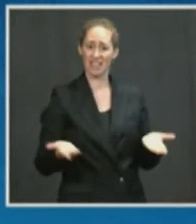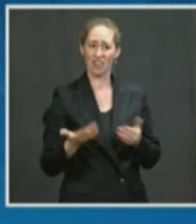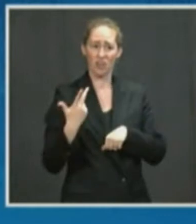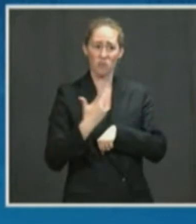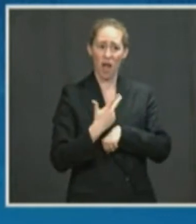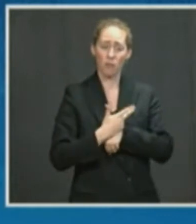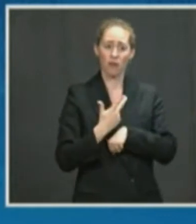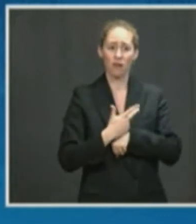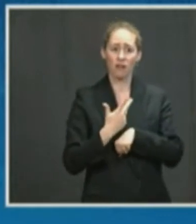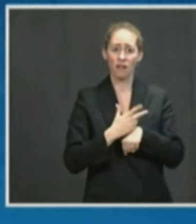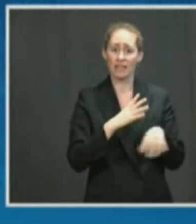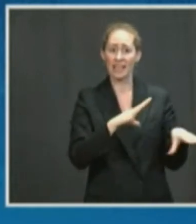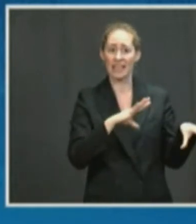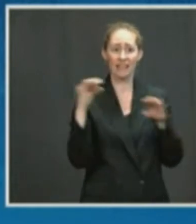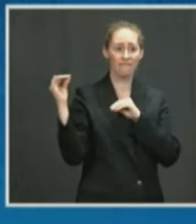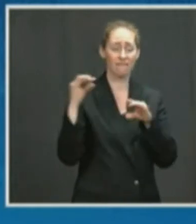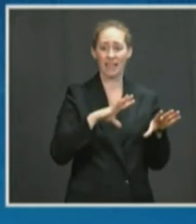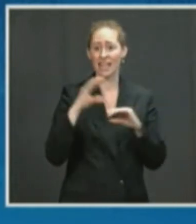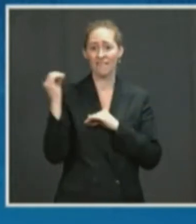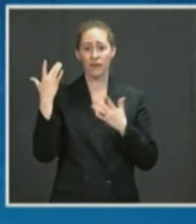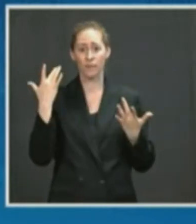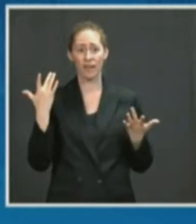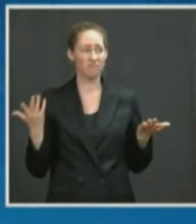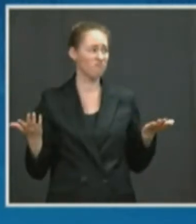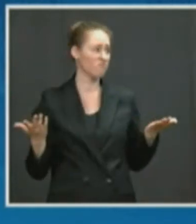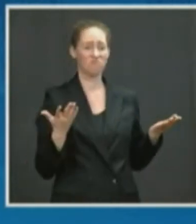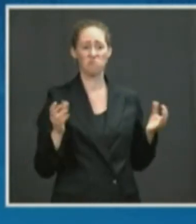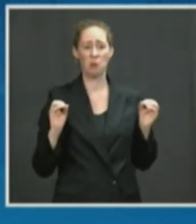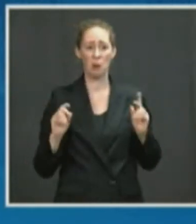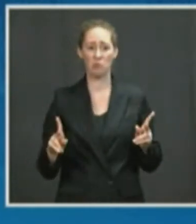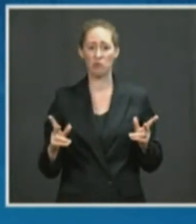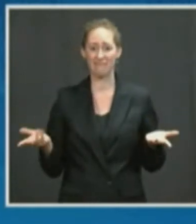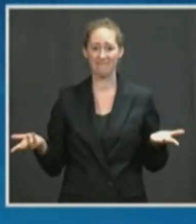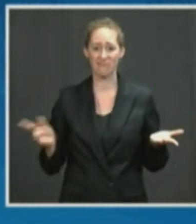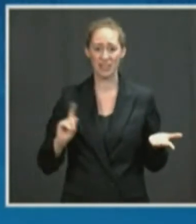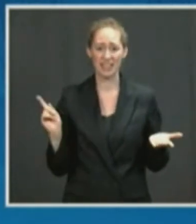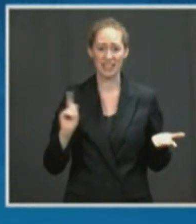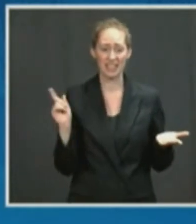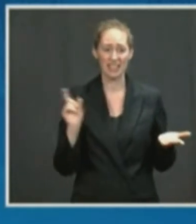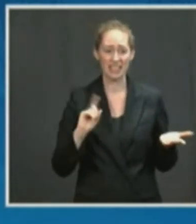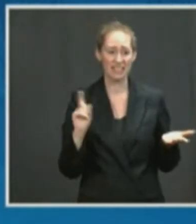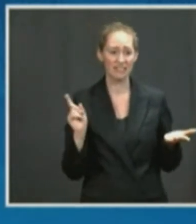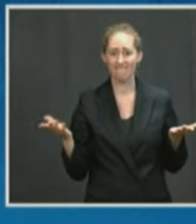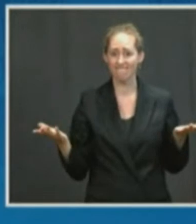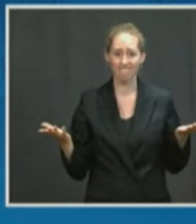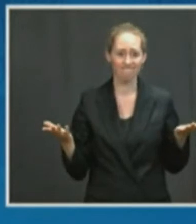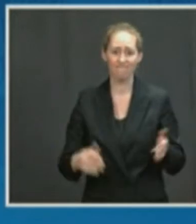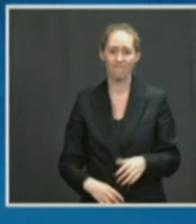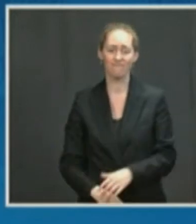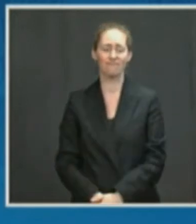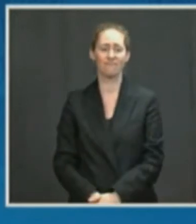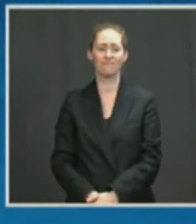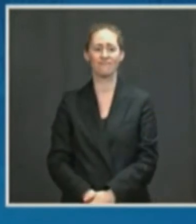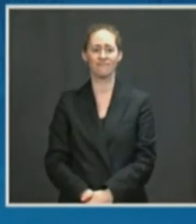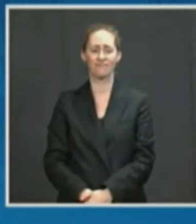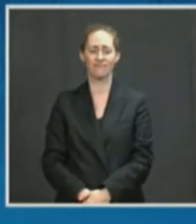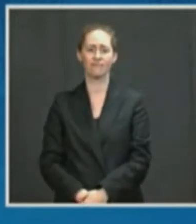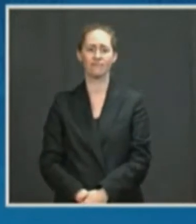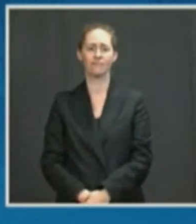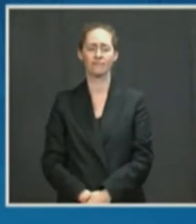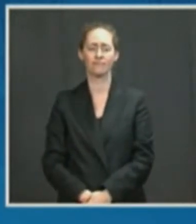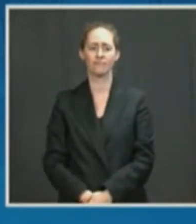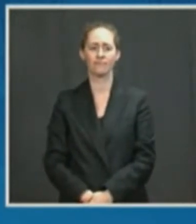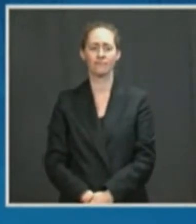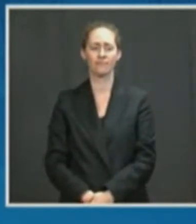of opportunities, and the municipalities and areas of greater migration coincide with the areas where the poverty is